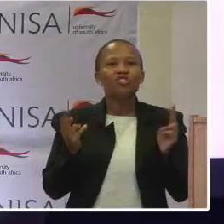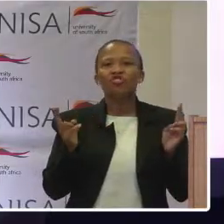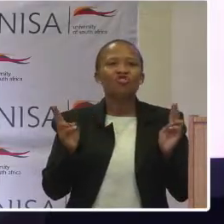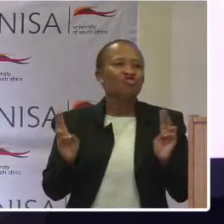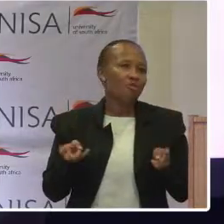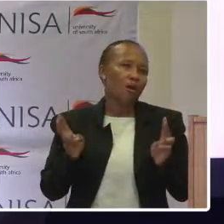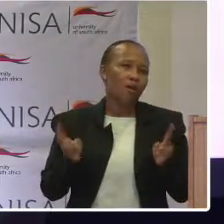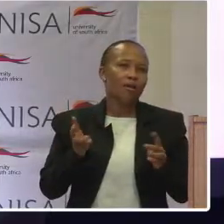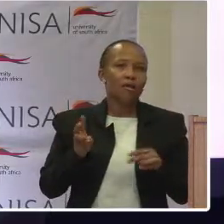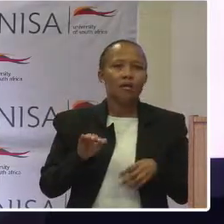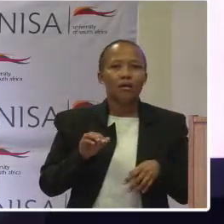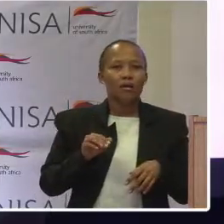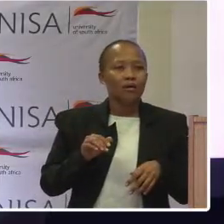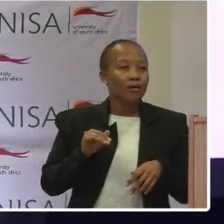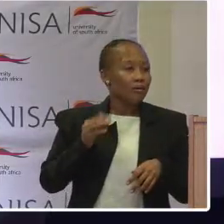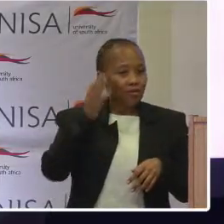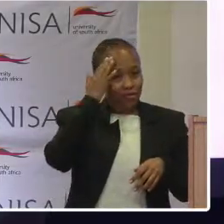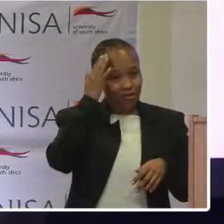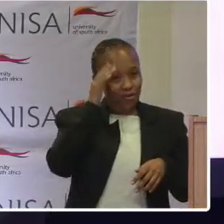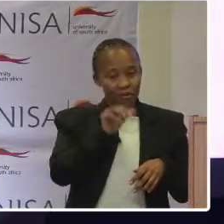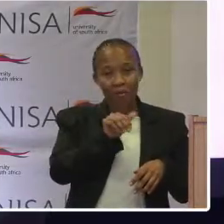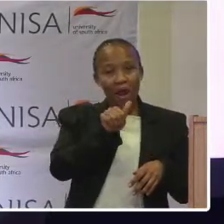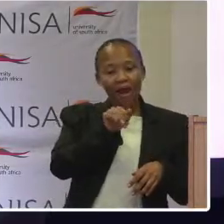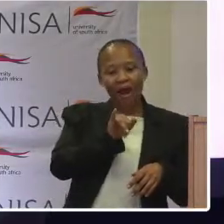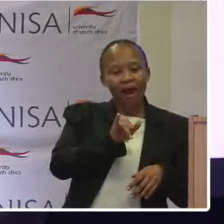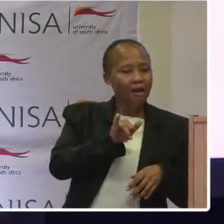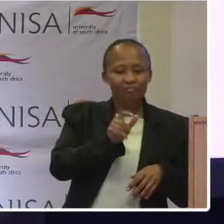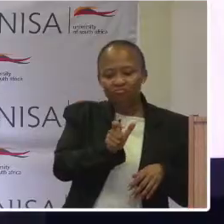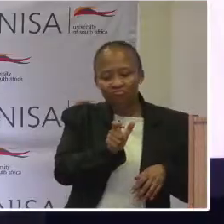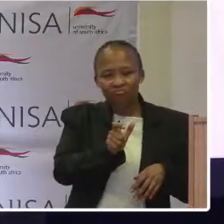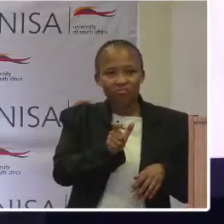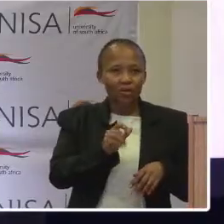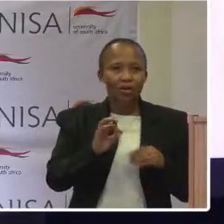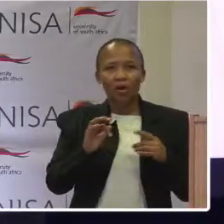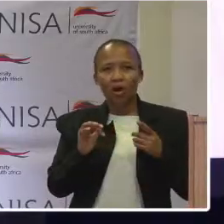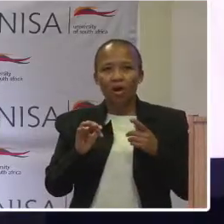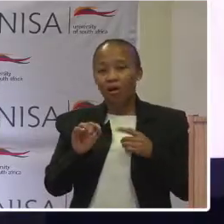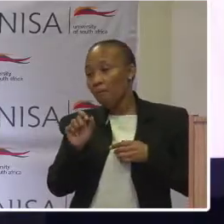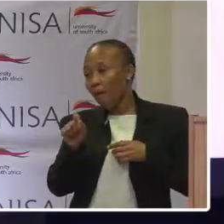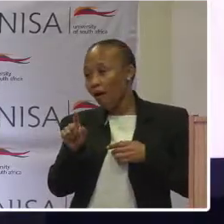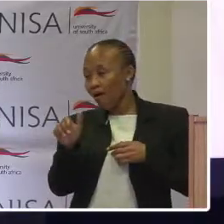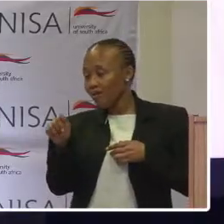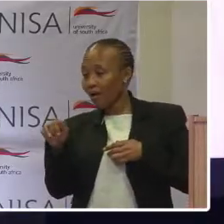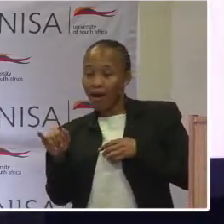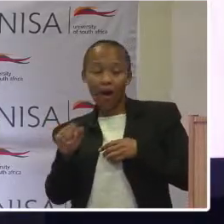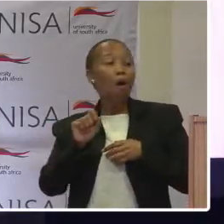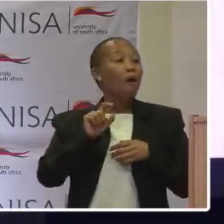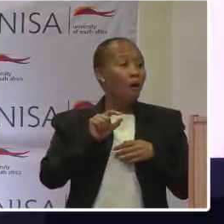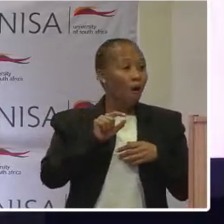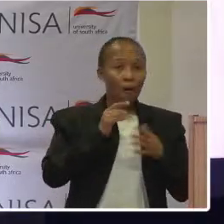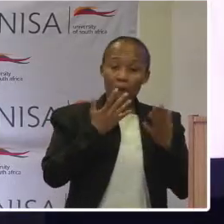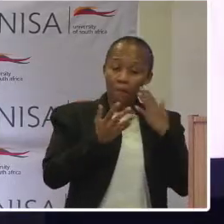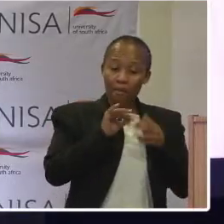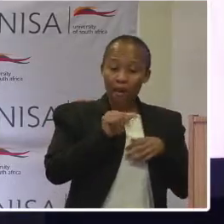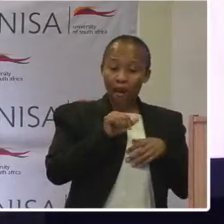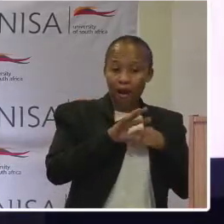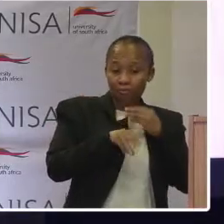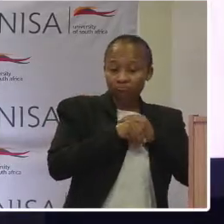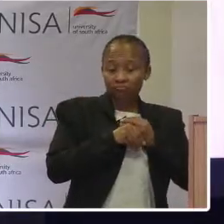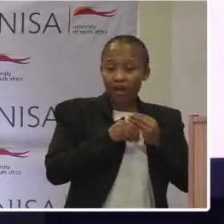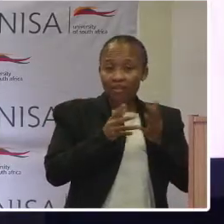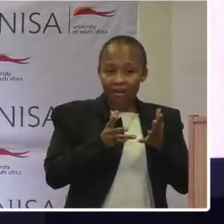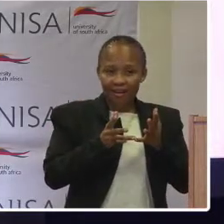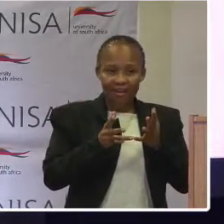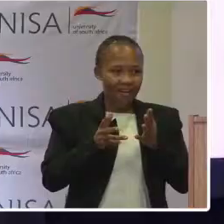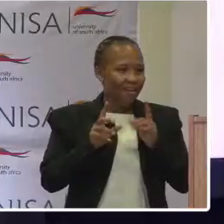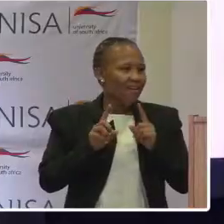Everyone knows the term. Everyone uses it. Oh, don't use AI. Oh, that's AI. Oh, this is AI. Oh, we should put AI here.